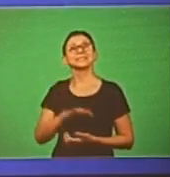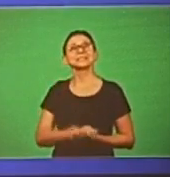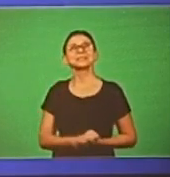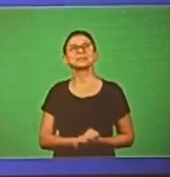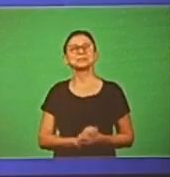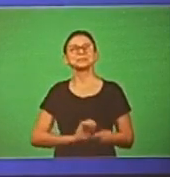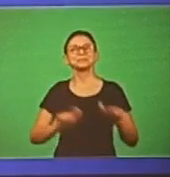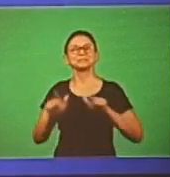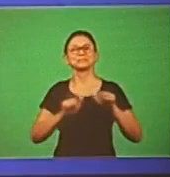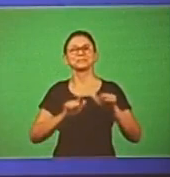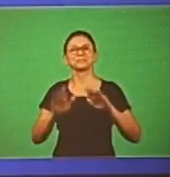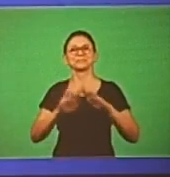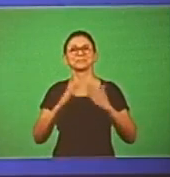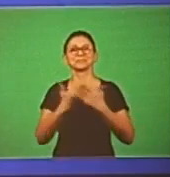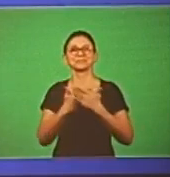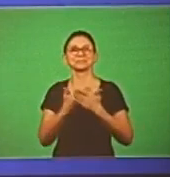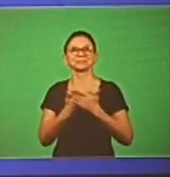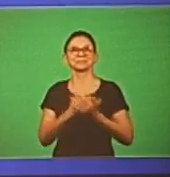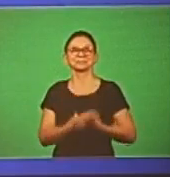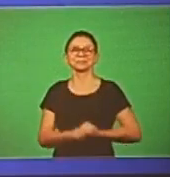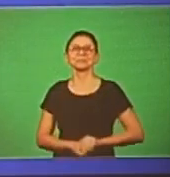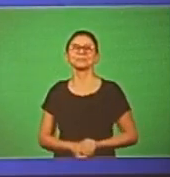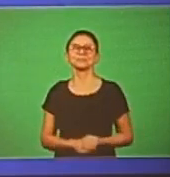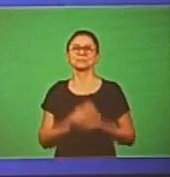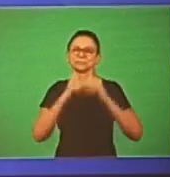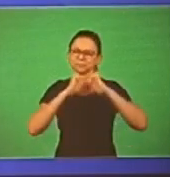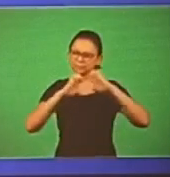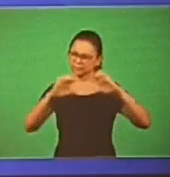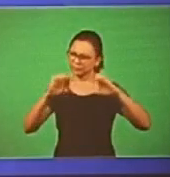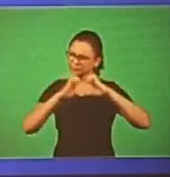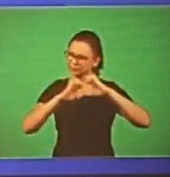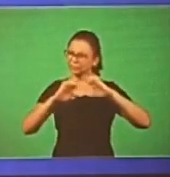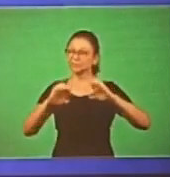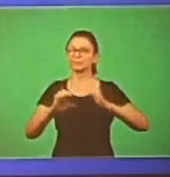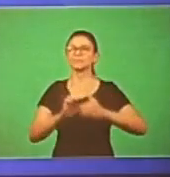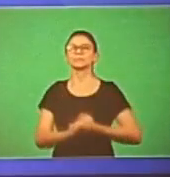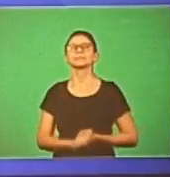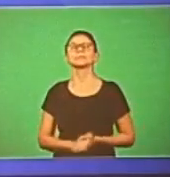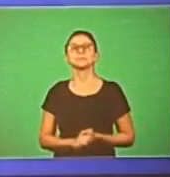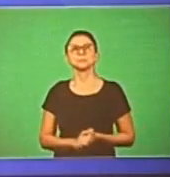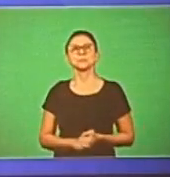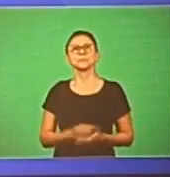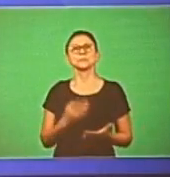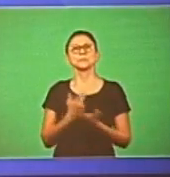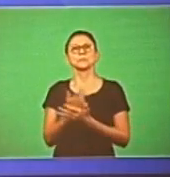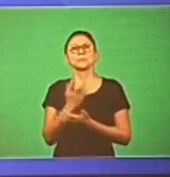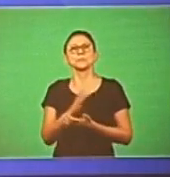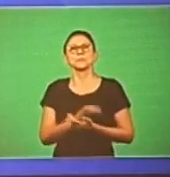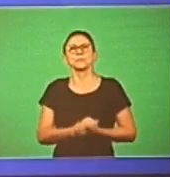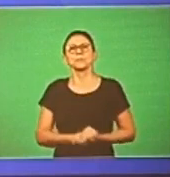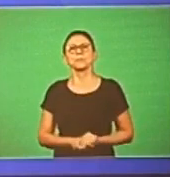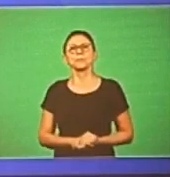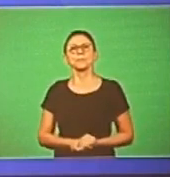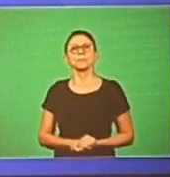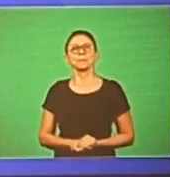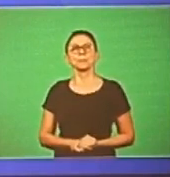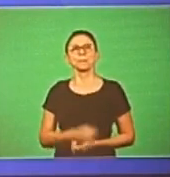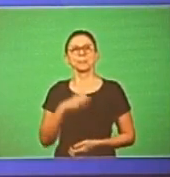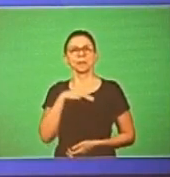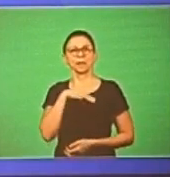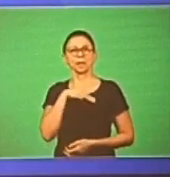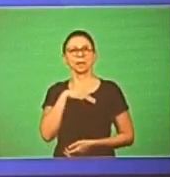in a school on that region of Governador Valadares. The evangelization was, they were also highlight of this